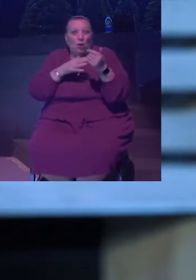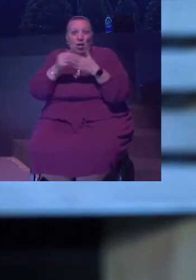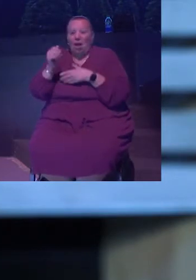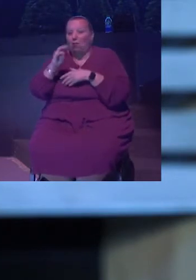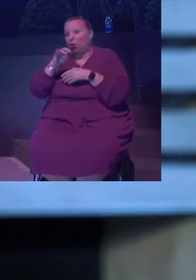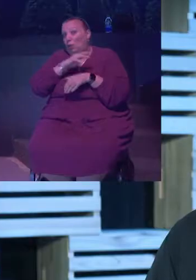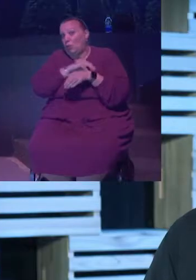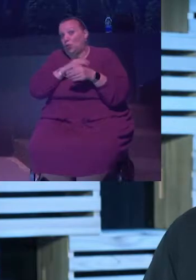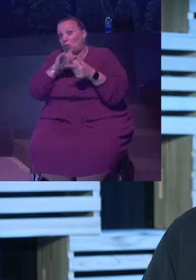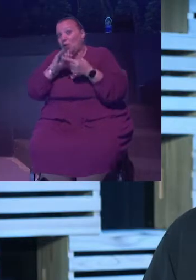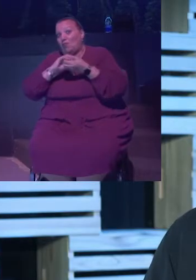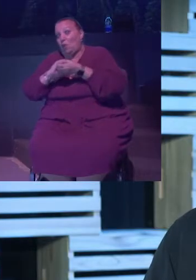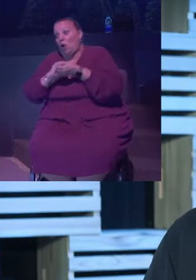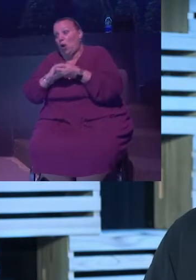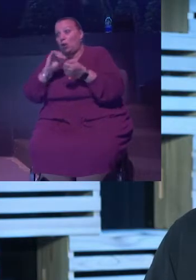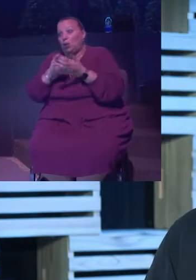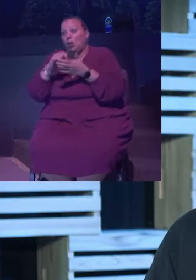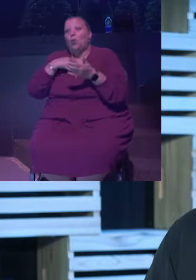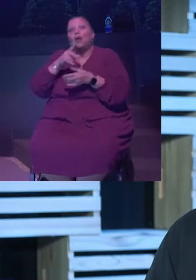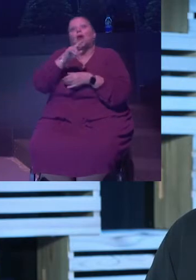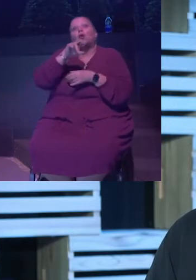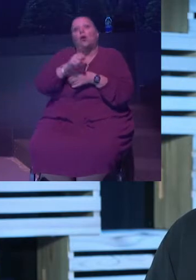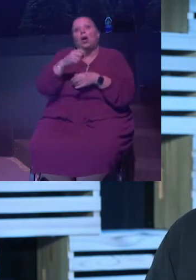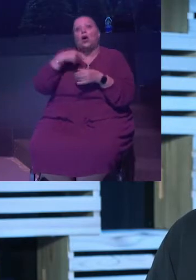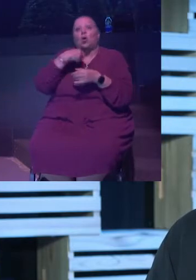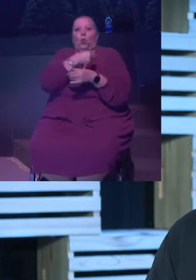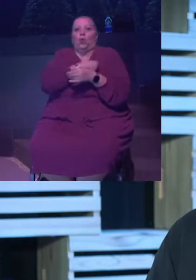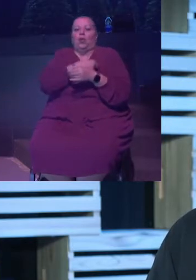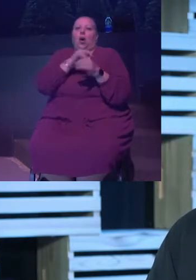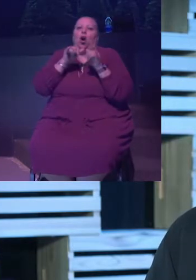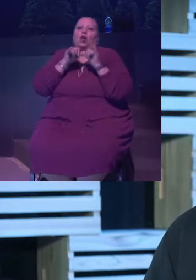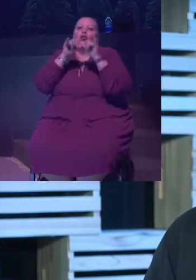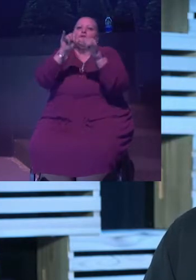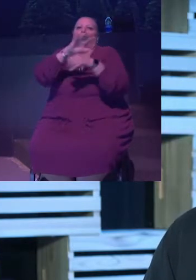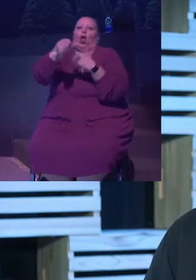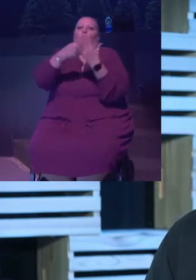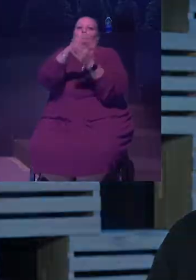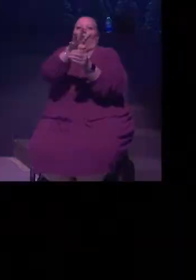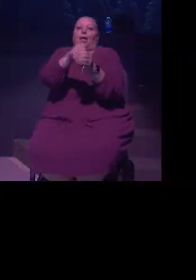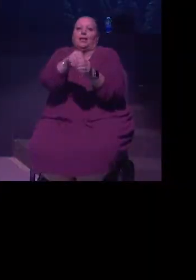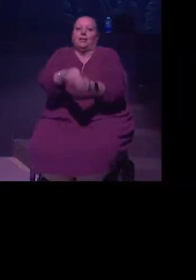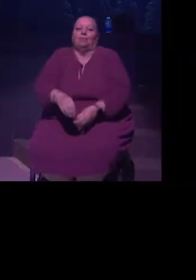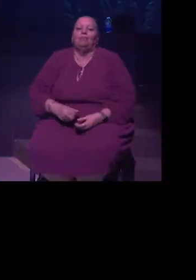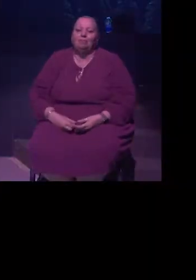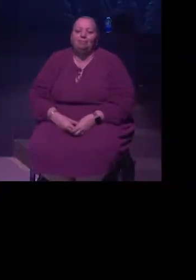definitely want to be part of it. We are the Chryslers, and we are still all in.